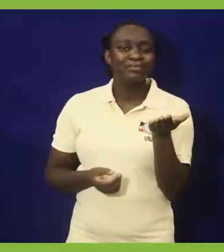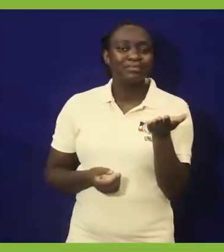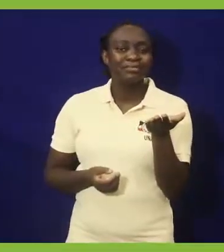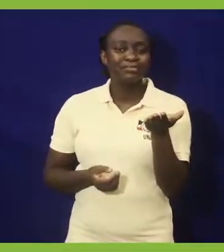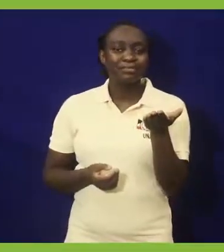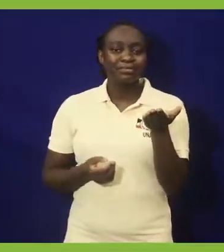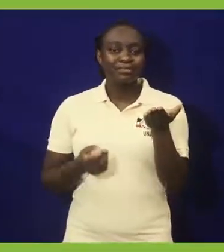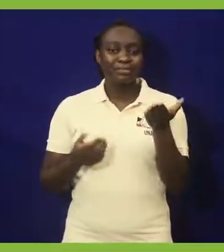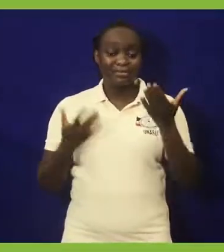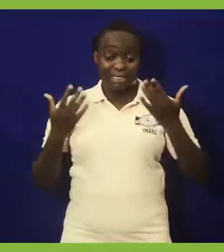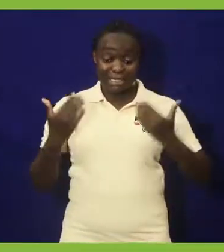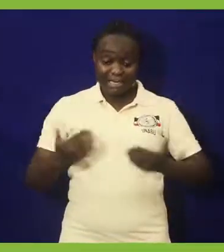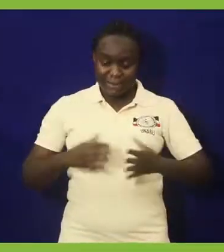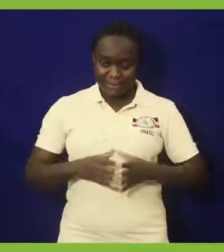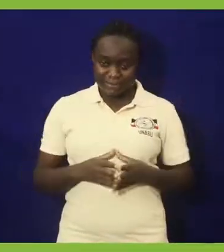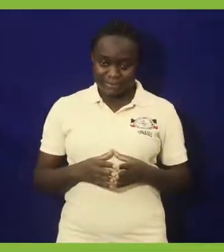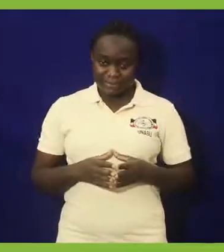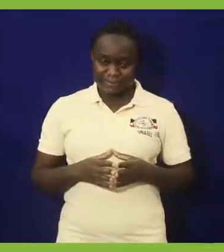Now,